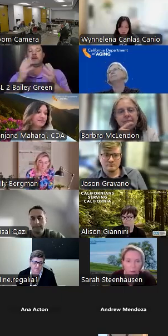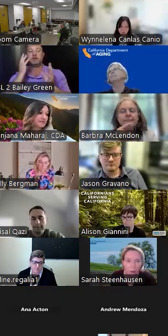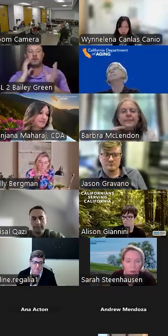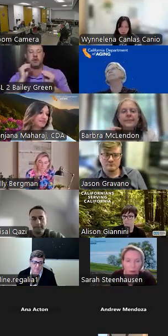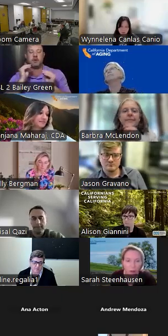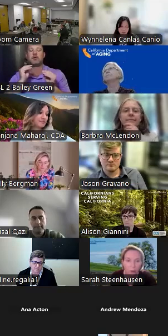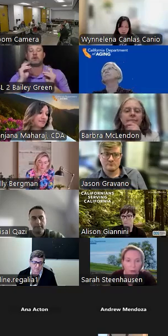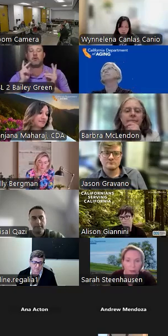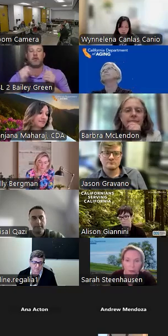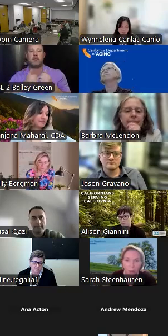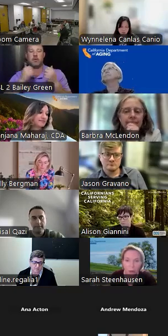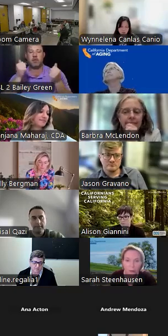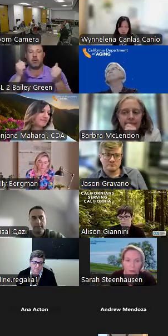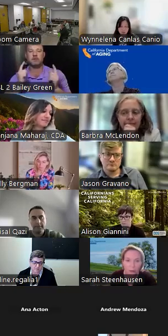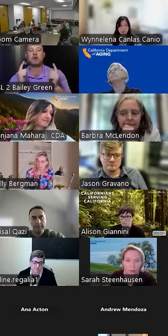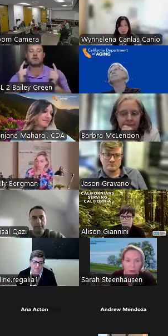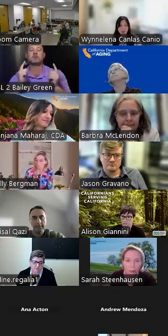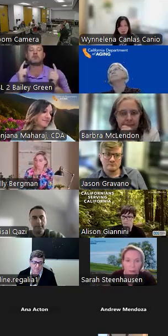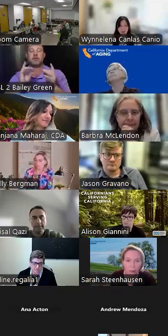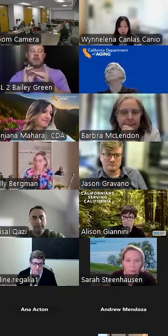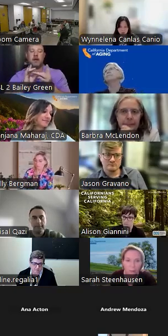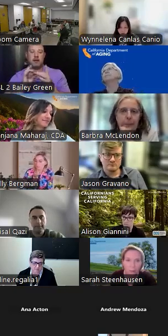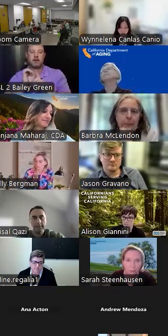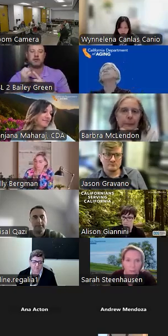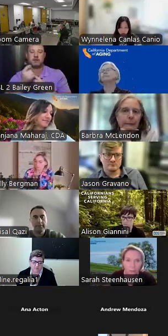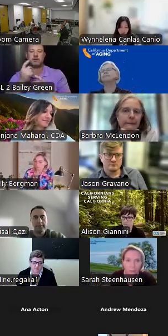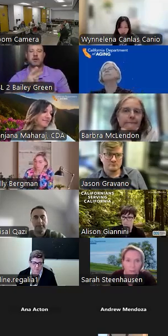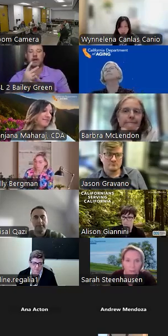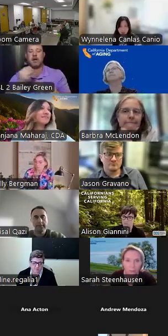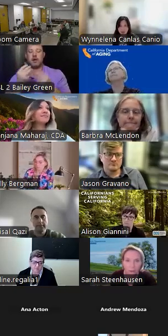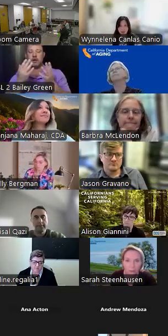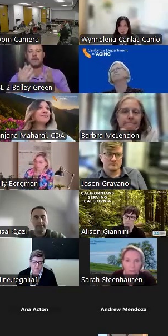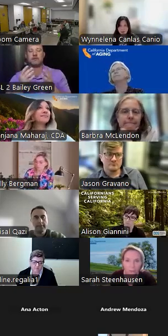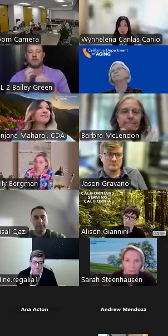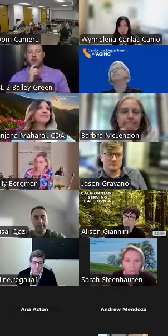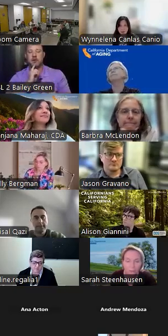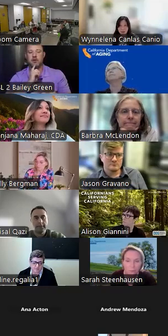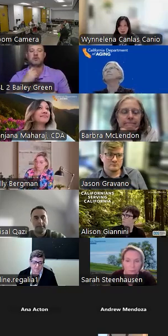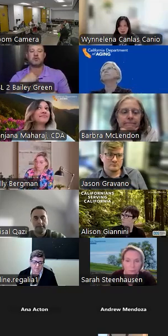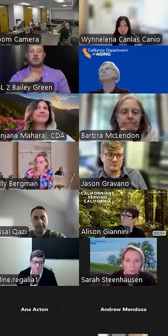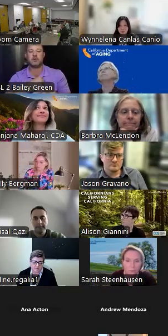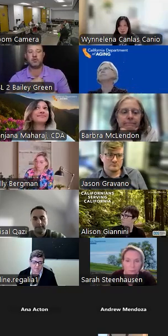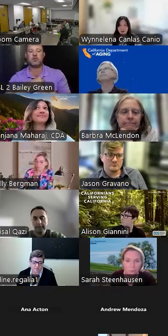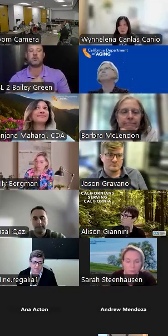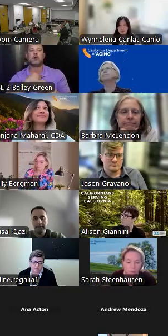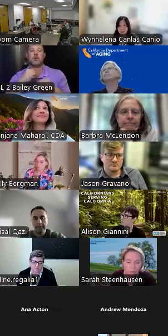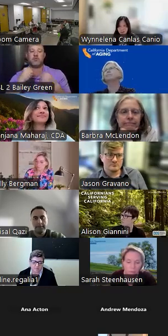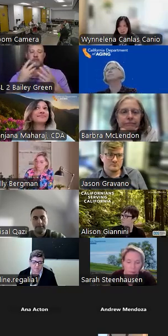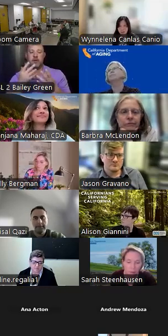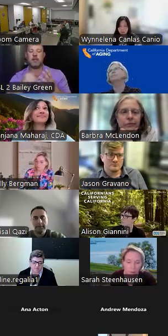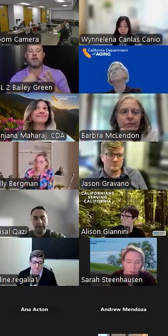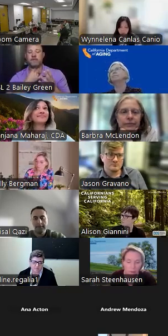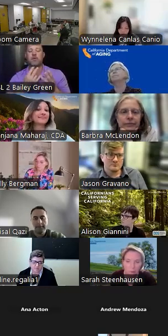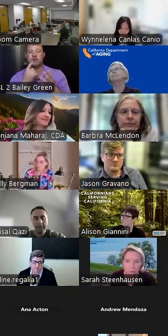individuals living with Alzheimer's and related conditions, along with their caregivers, and making sure that we are providing that